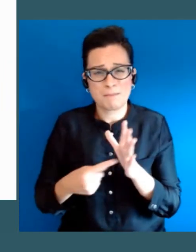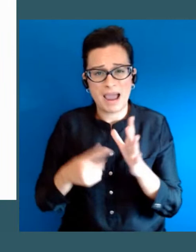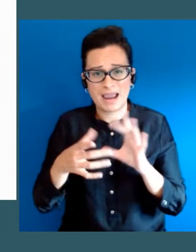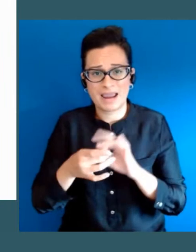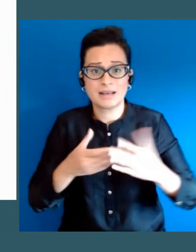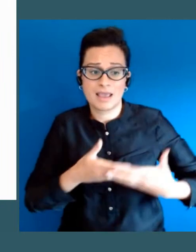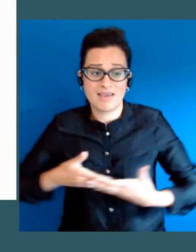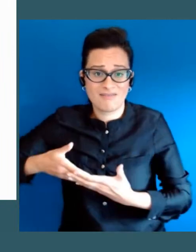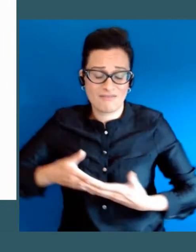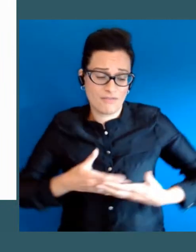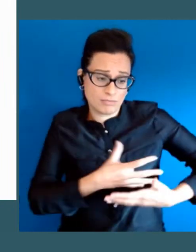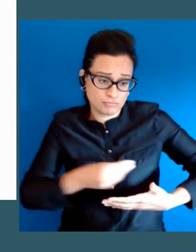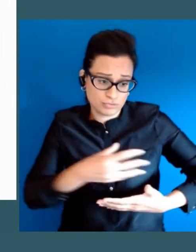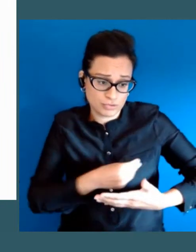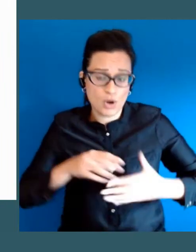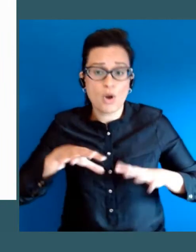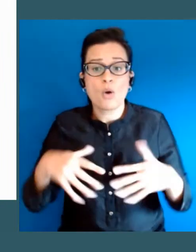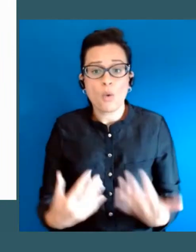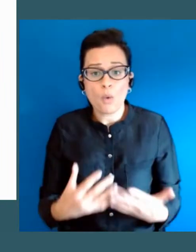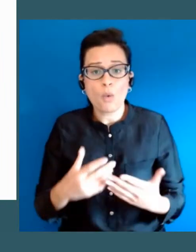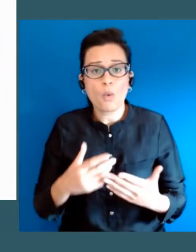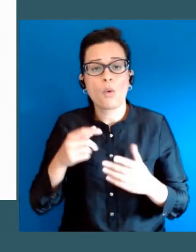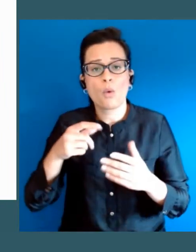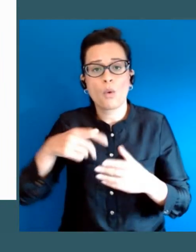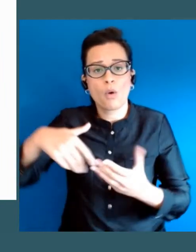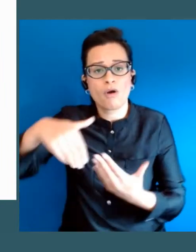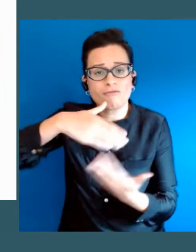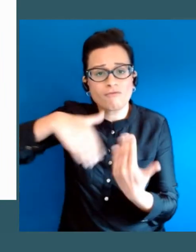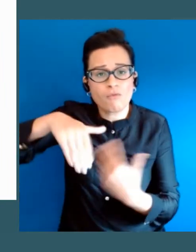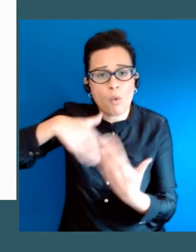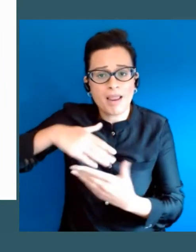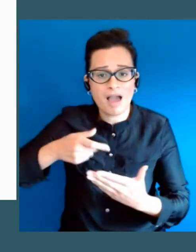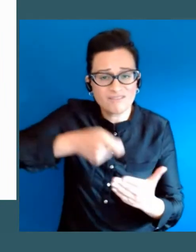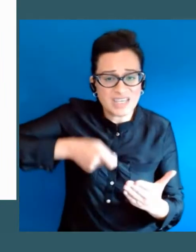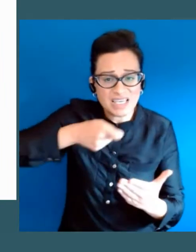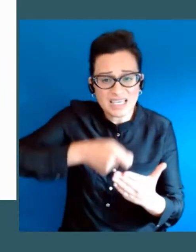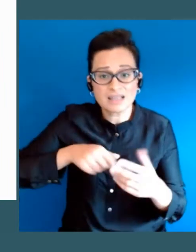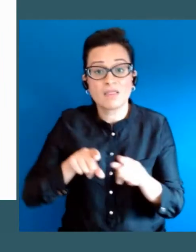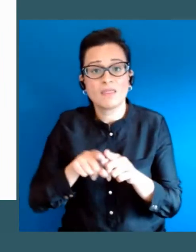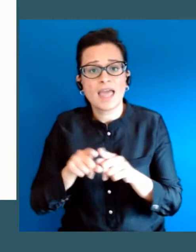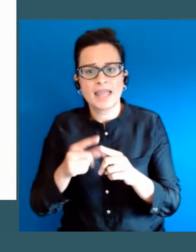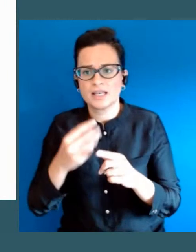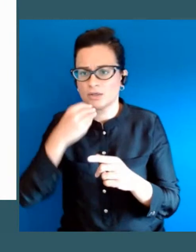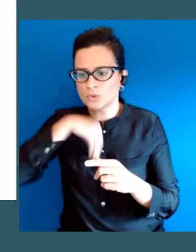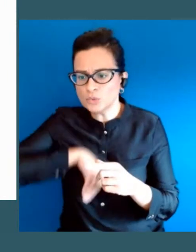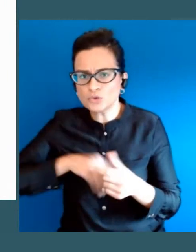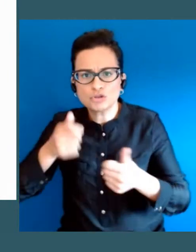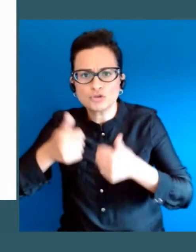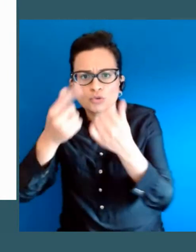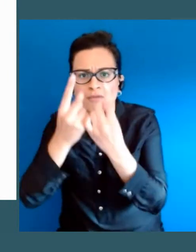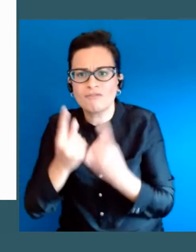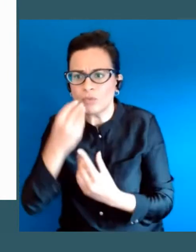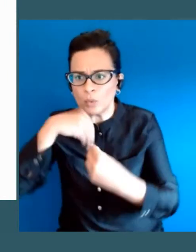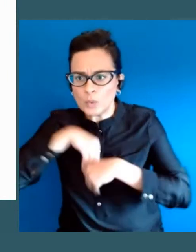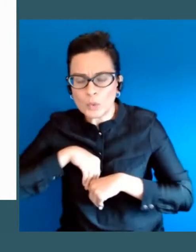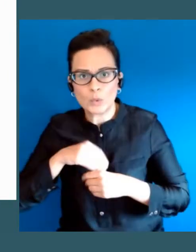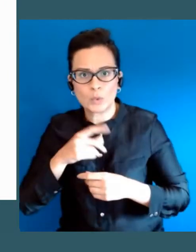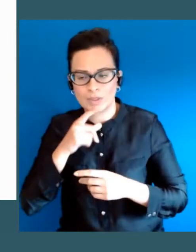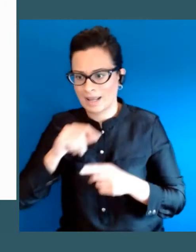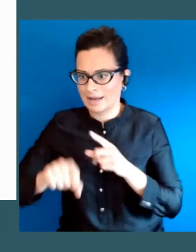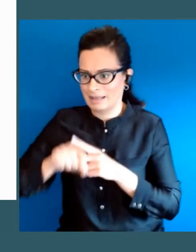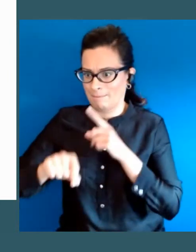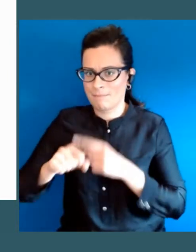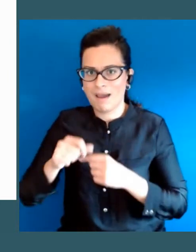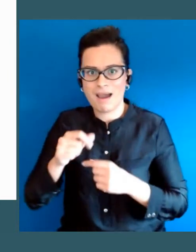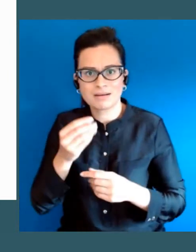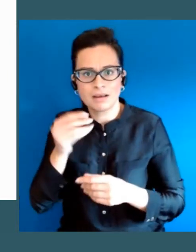combi or formula-fed infant. We're then going to look at the nutrients in cow's milk and how that impacts baby's diet, as well